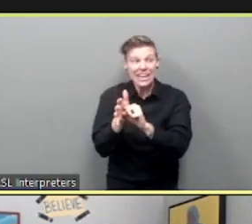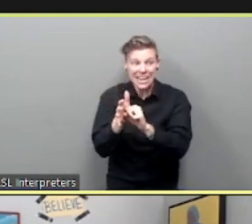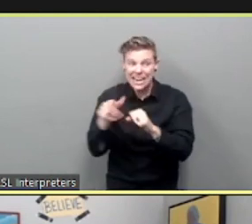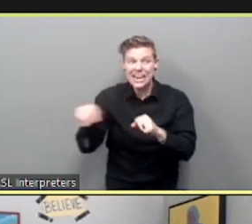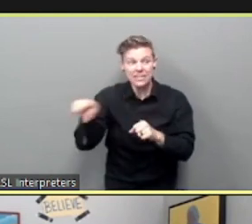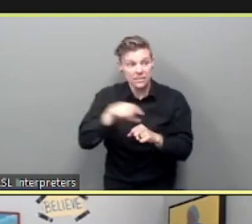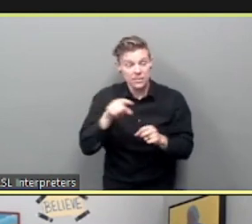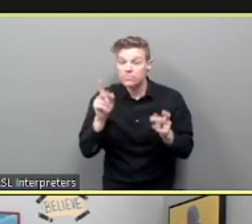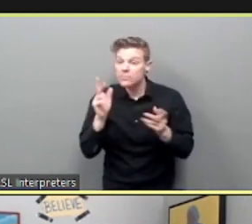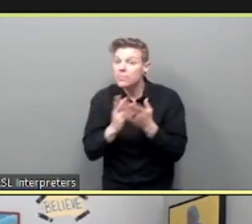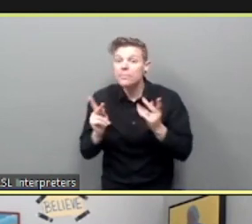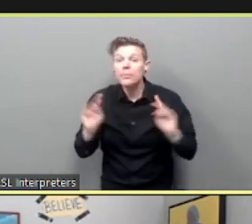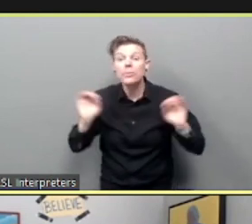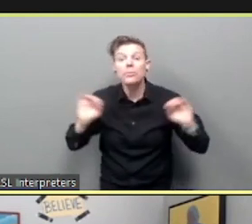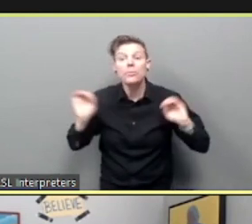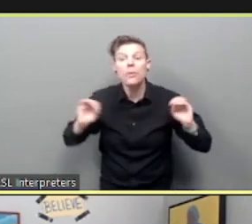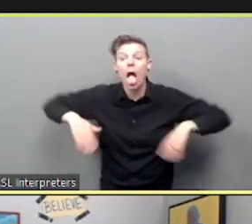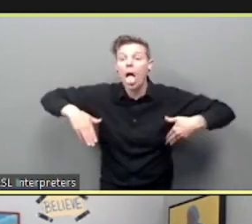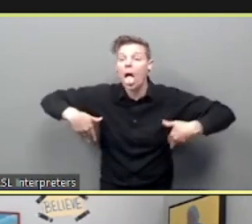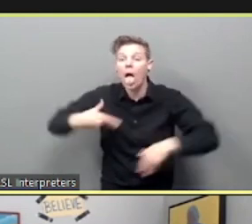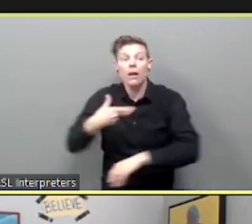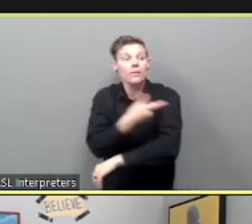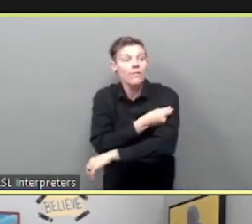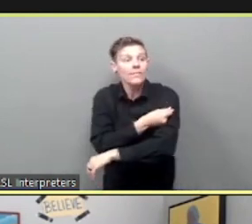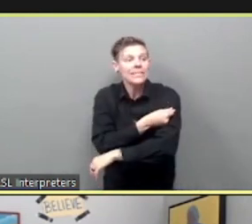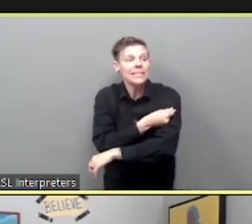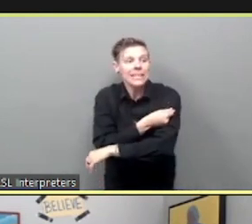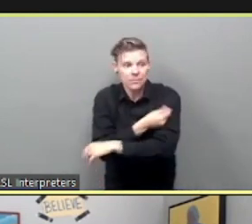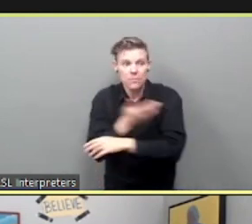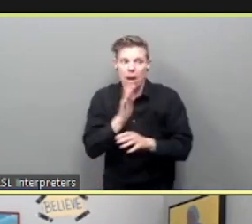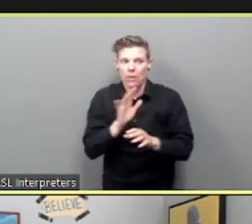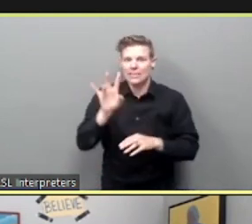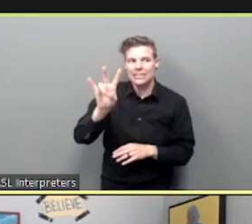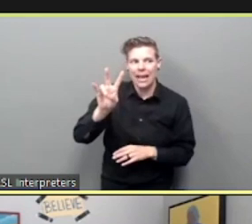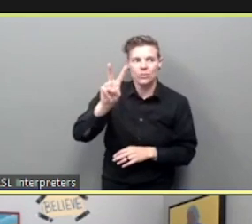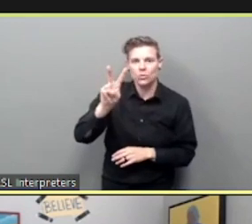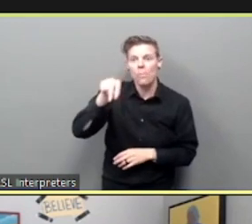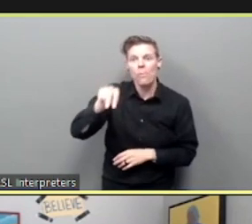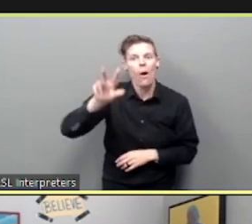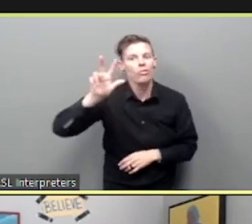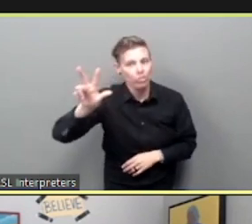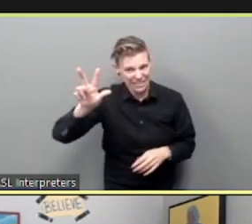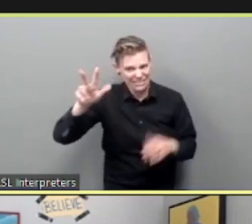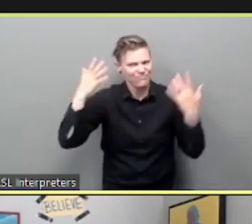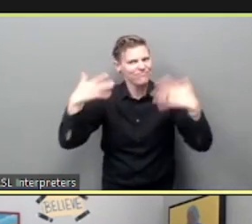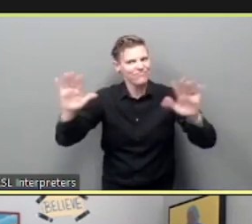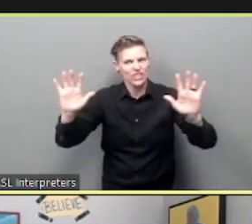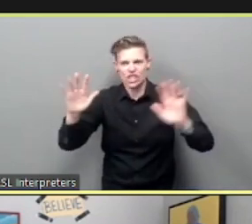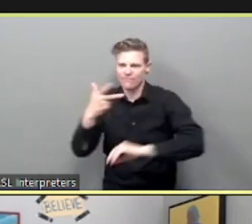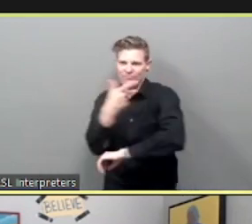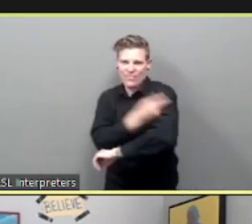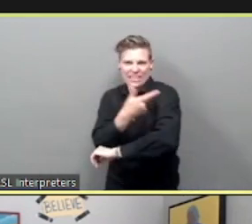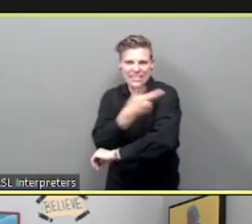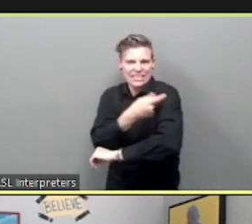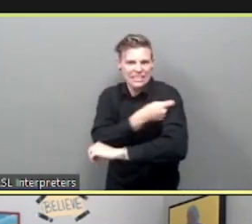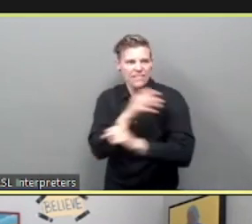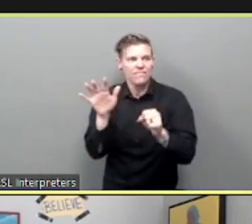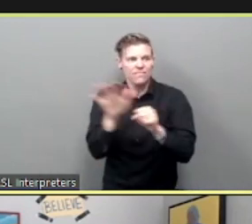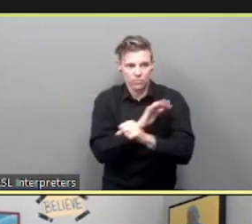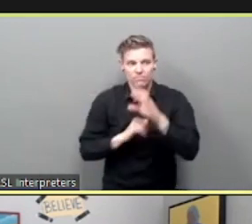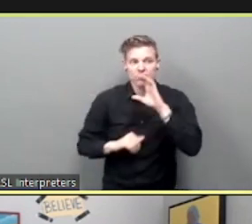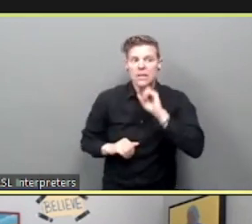the exciting part is 72.3% of New Mexicans are vaccinated who are 18 and over, fully